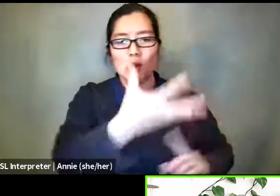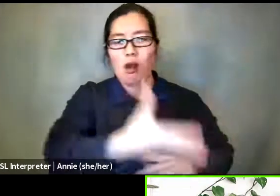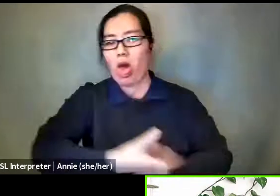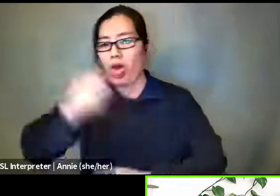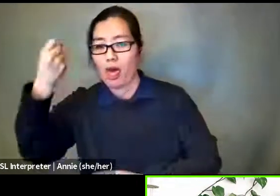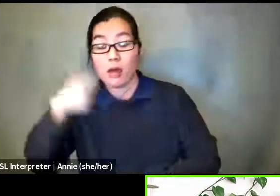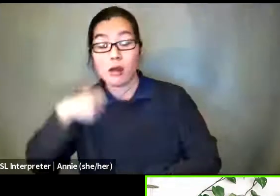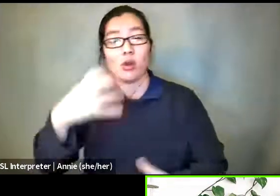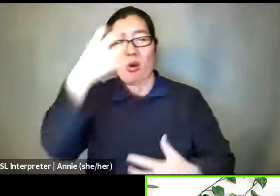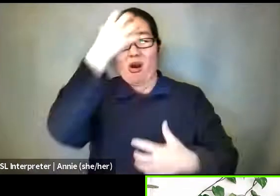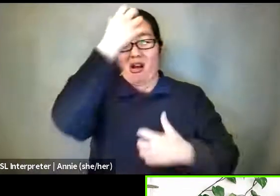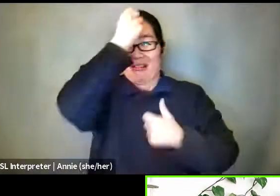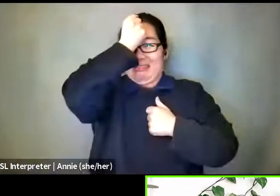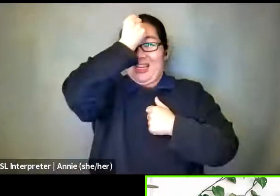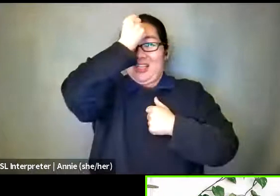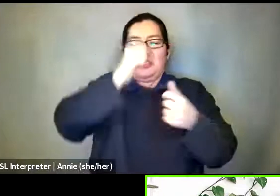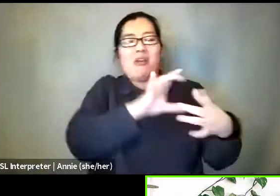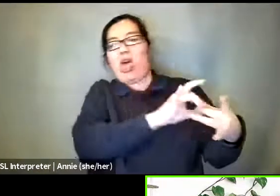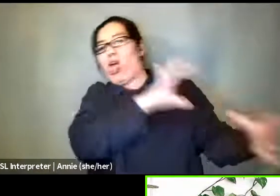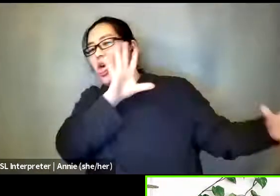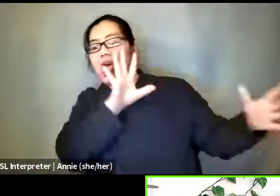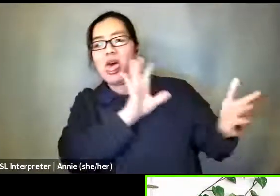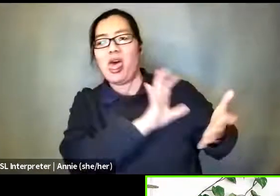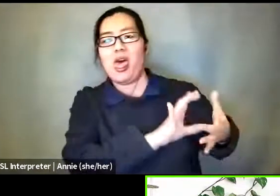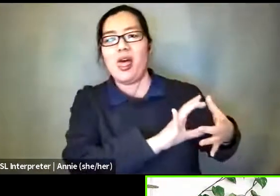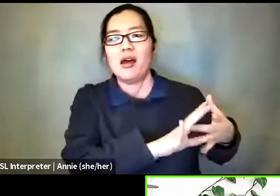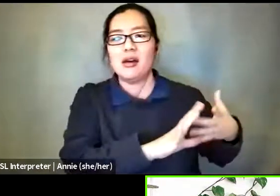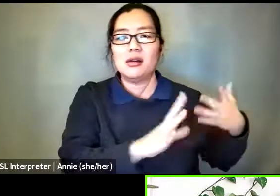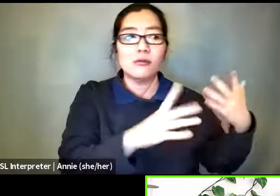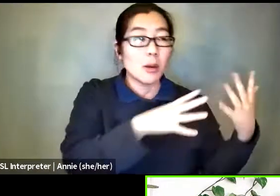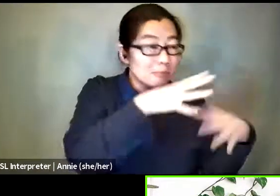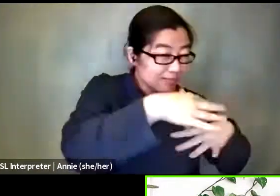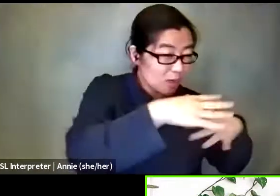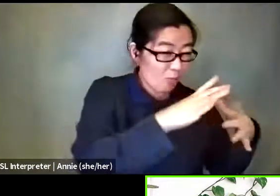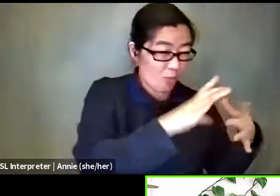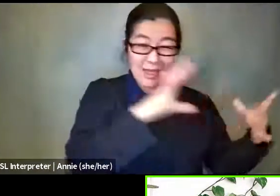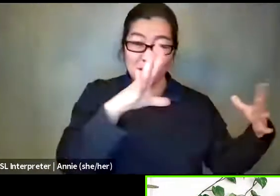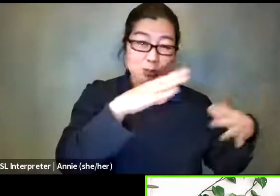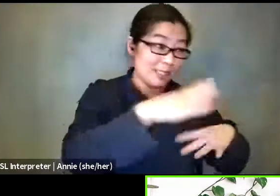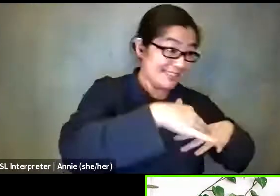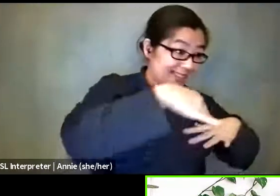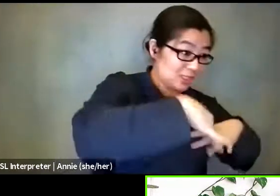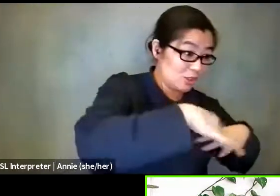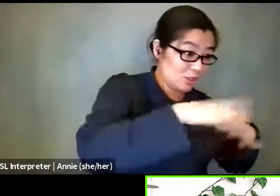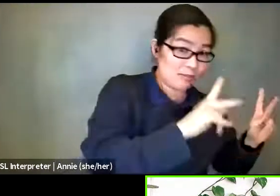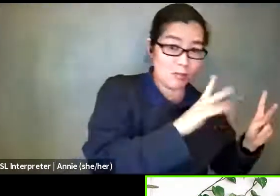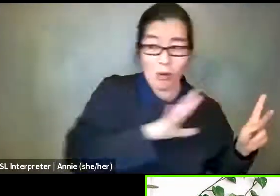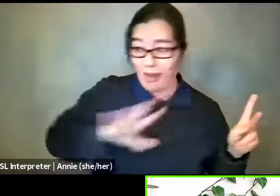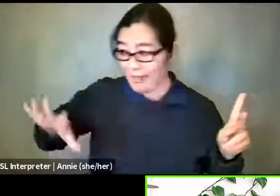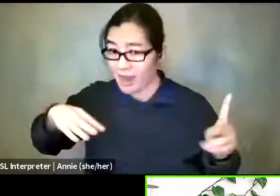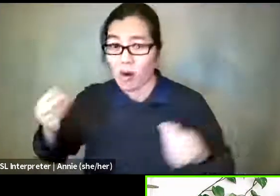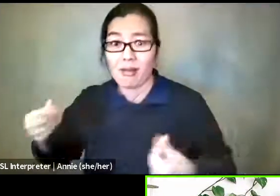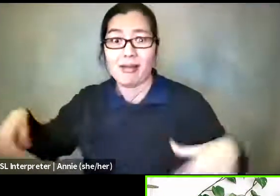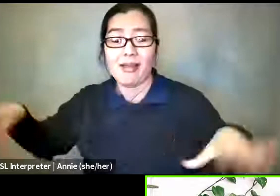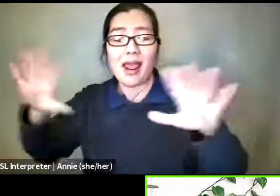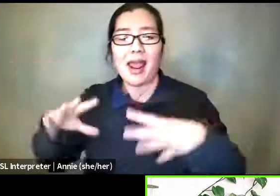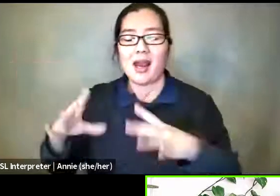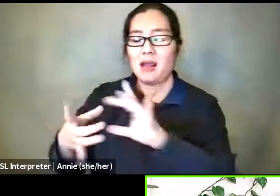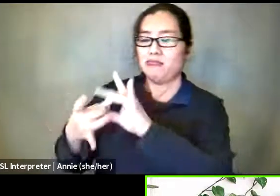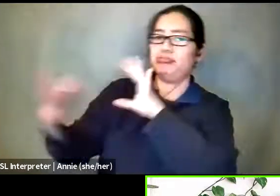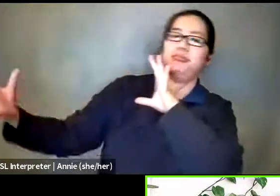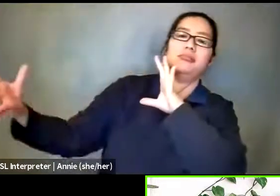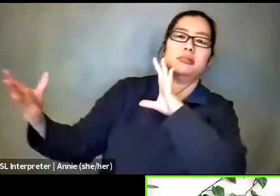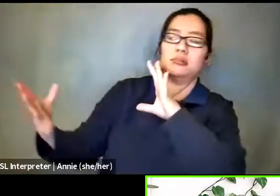to break those relationships between Indigenous peoples and our lands, and break the relationship and